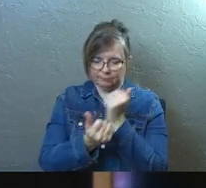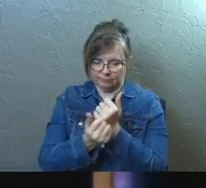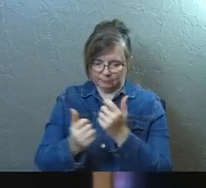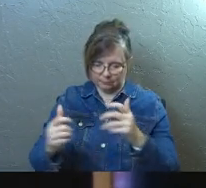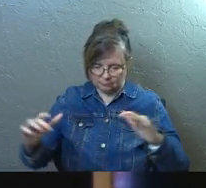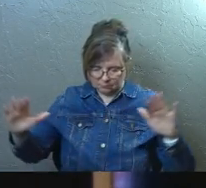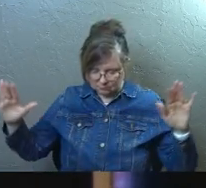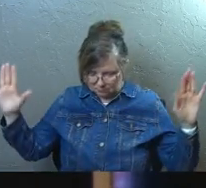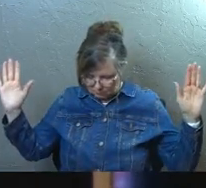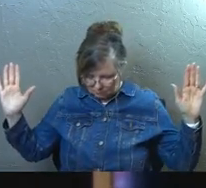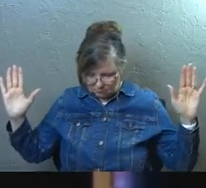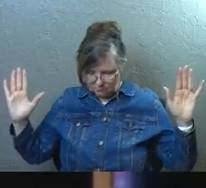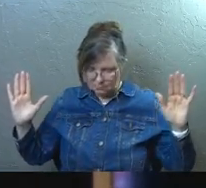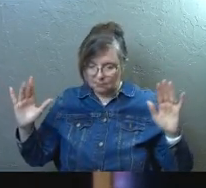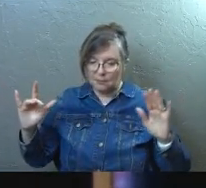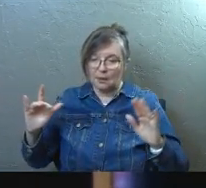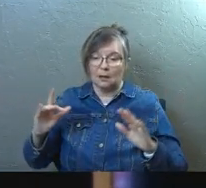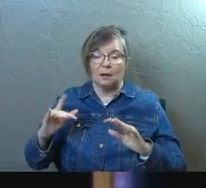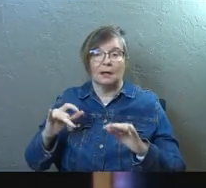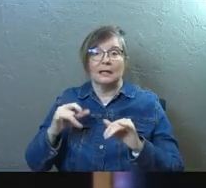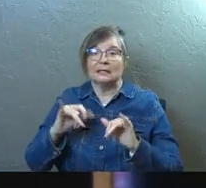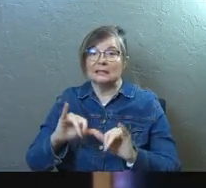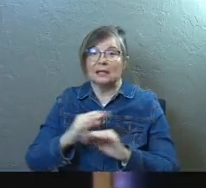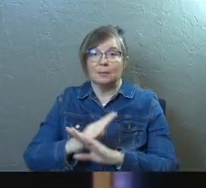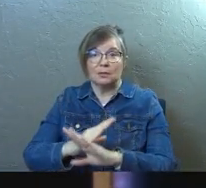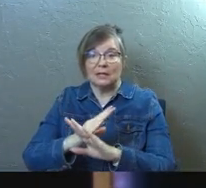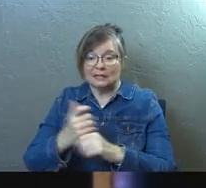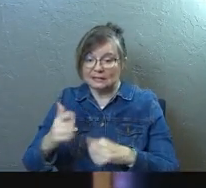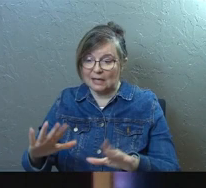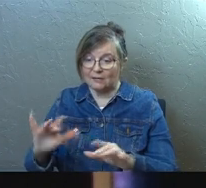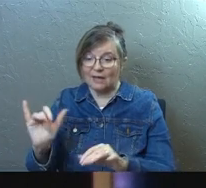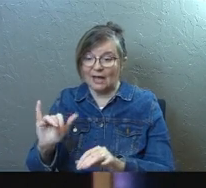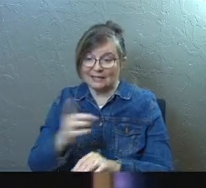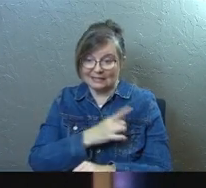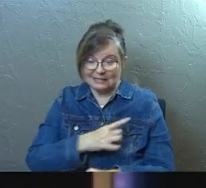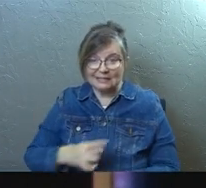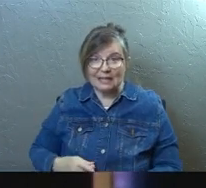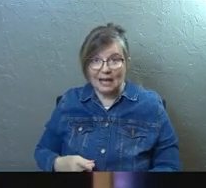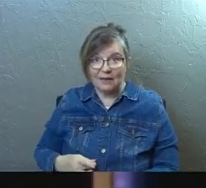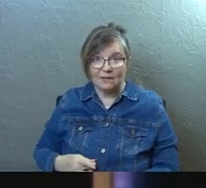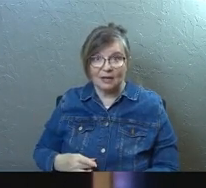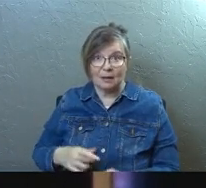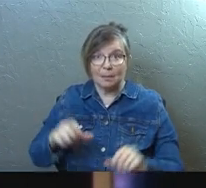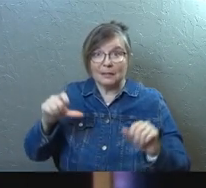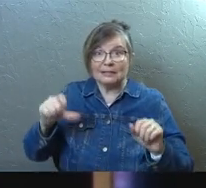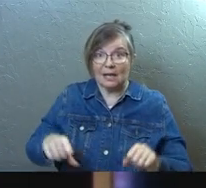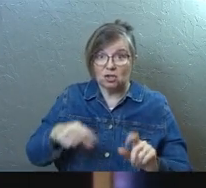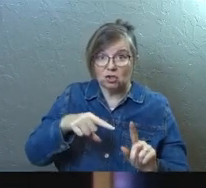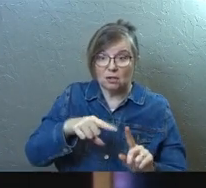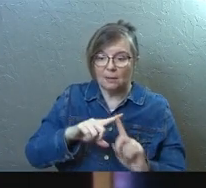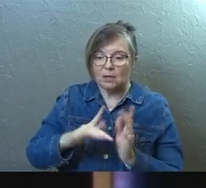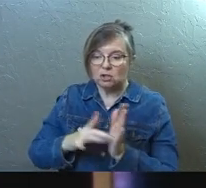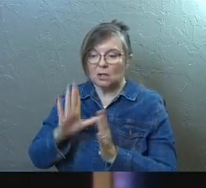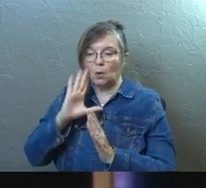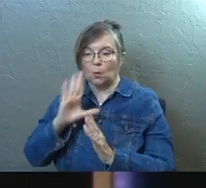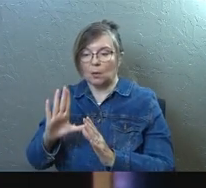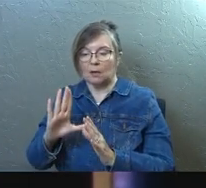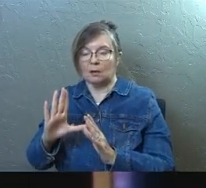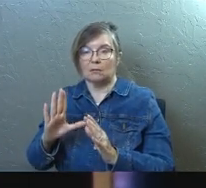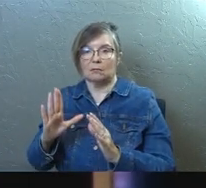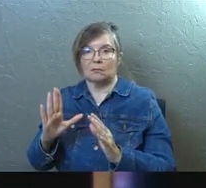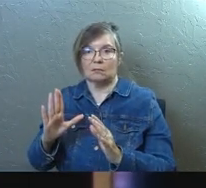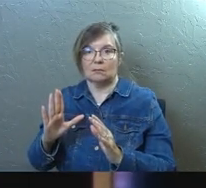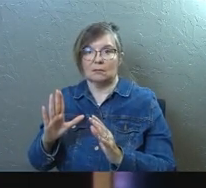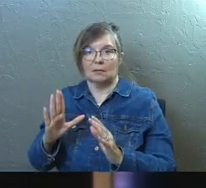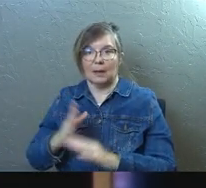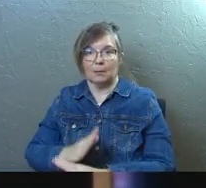life. He's going to be just as protective. He's just going to be just as sacrificing as David potentially was. But Jesus is going to protect us